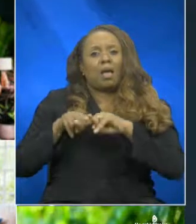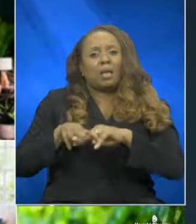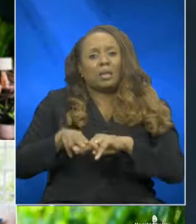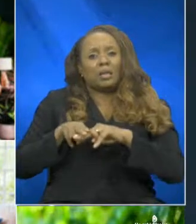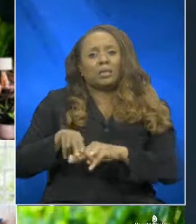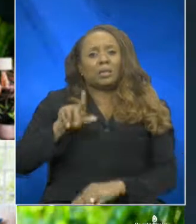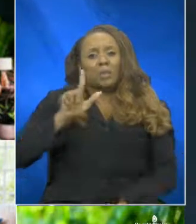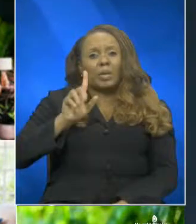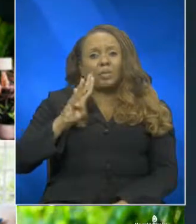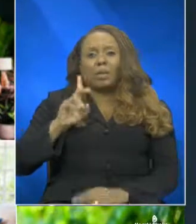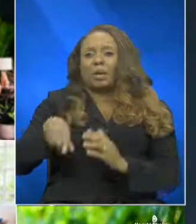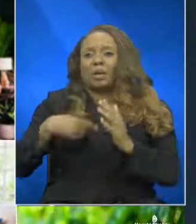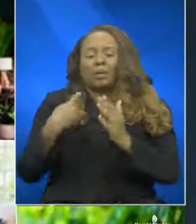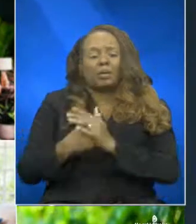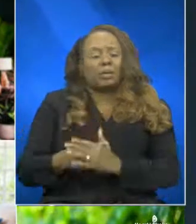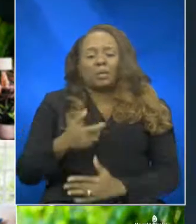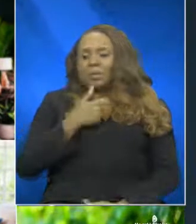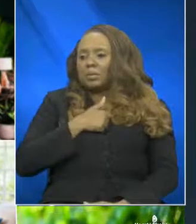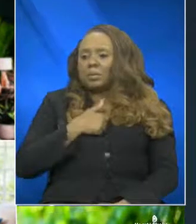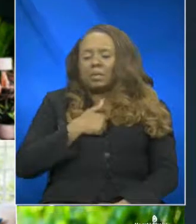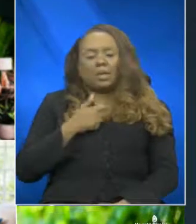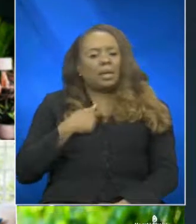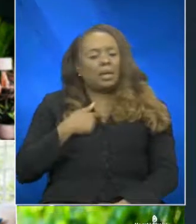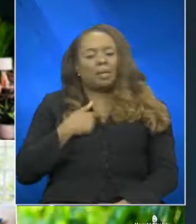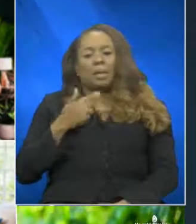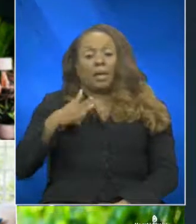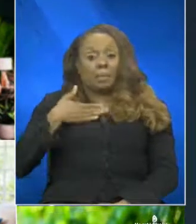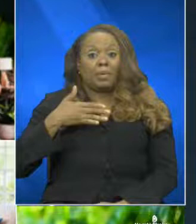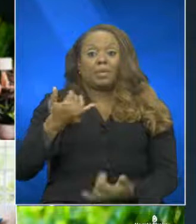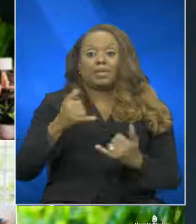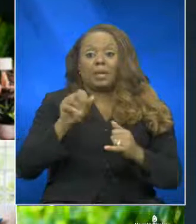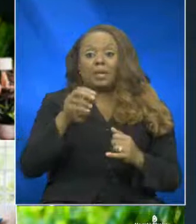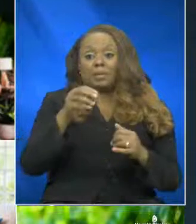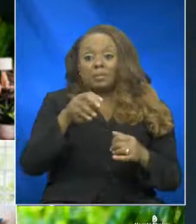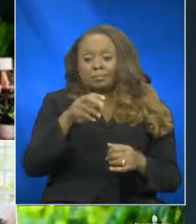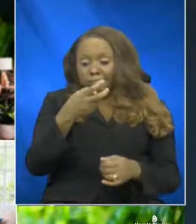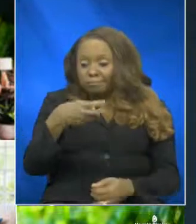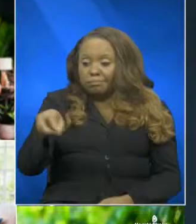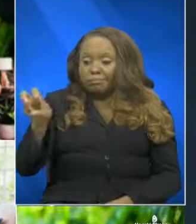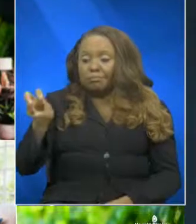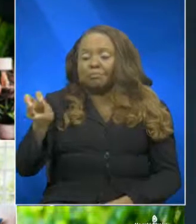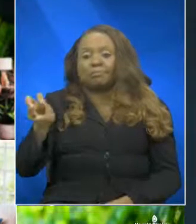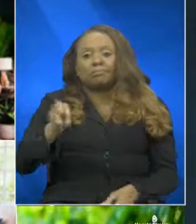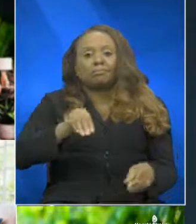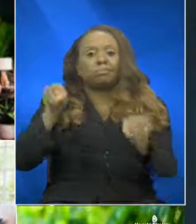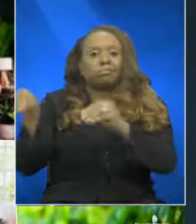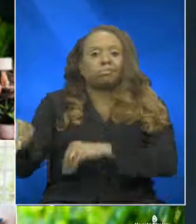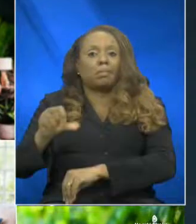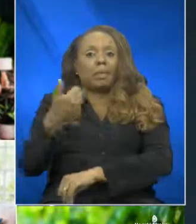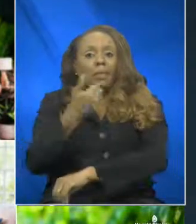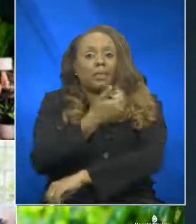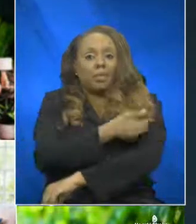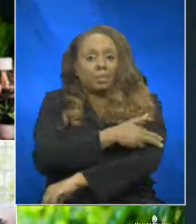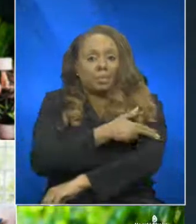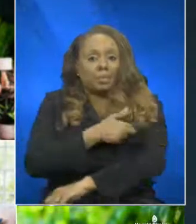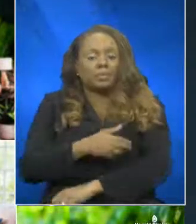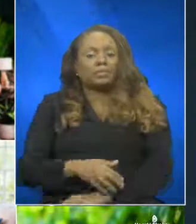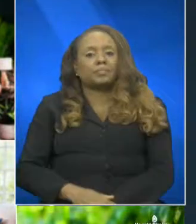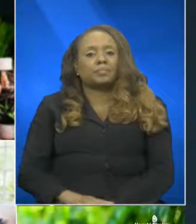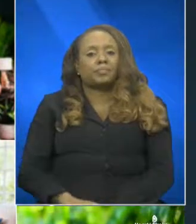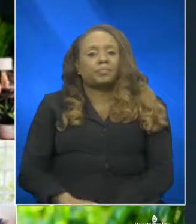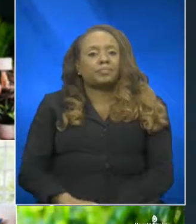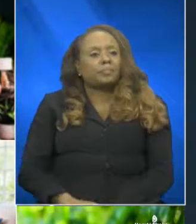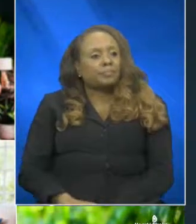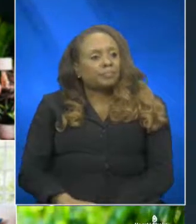hospital, and I'm glad that they got medical attention wherever they went. What are some of the complications after